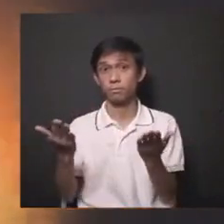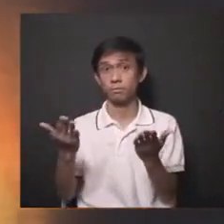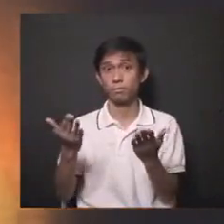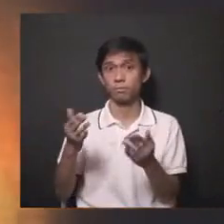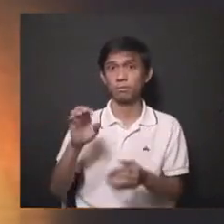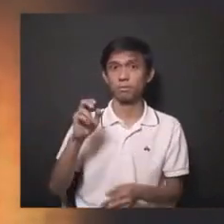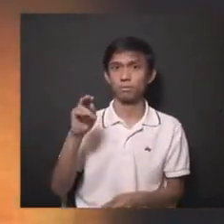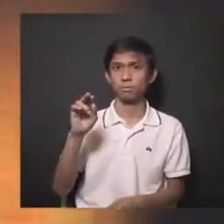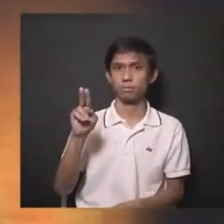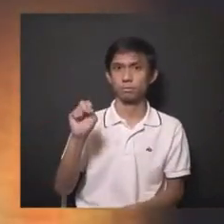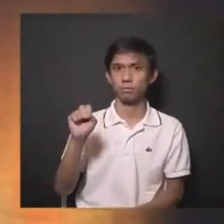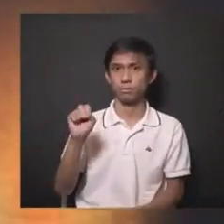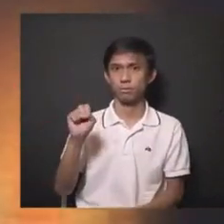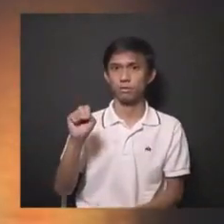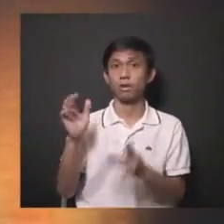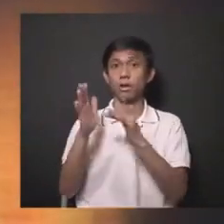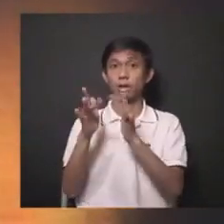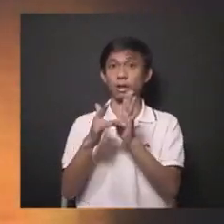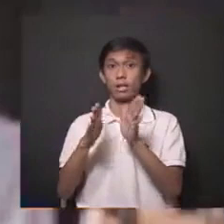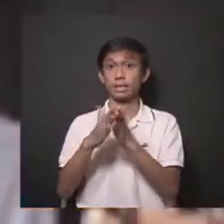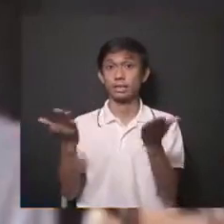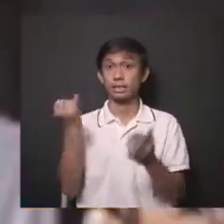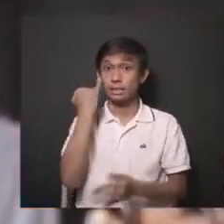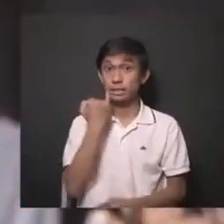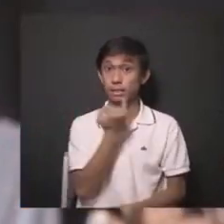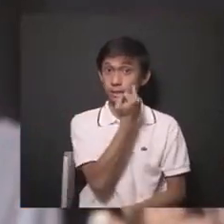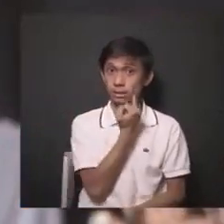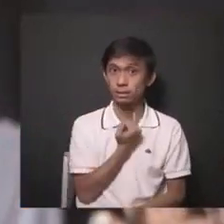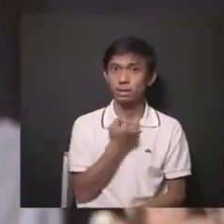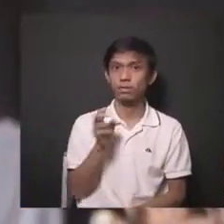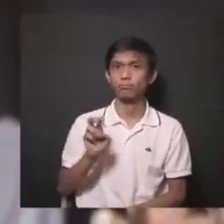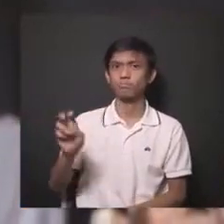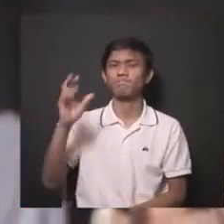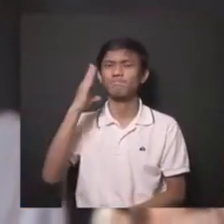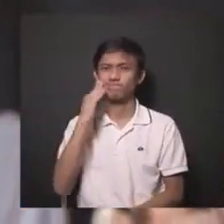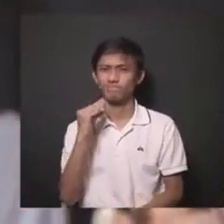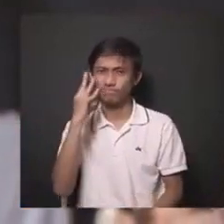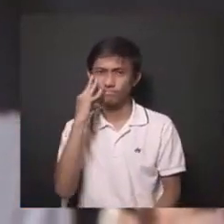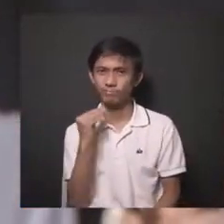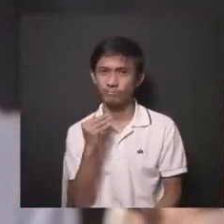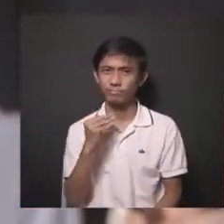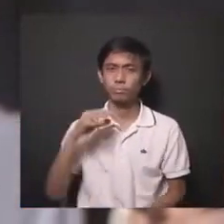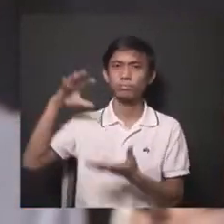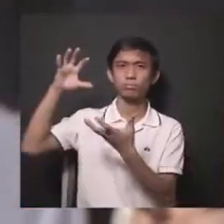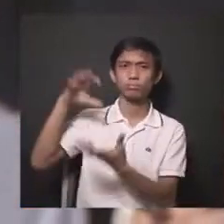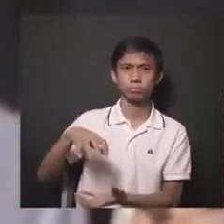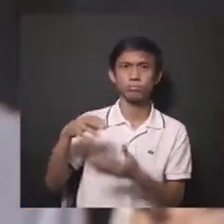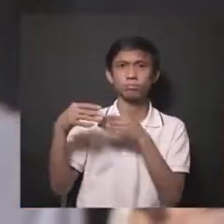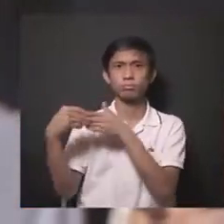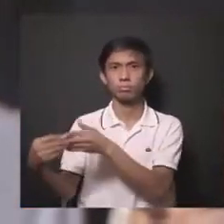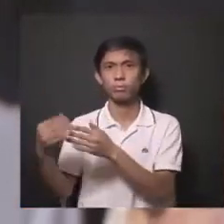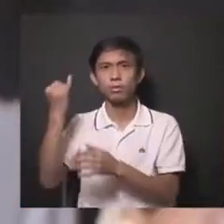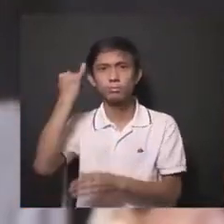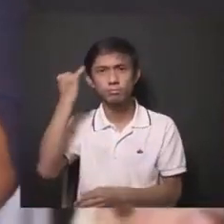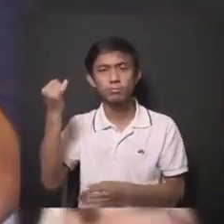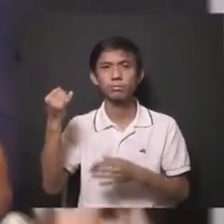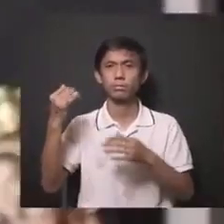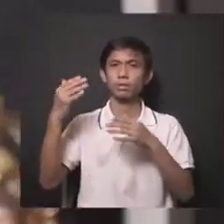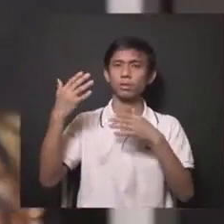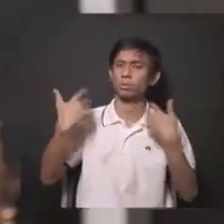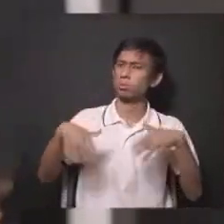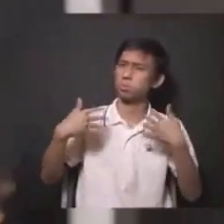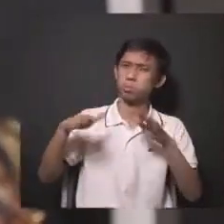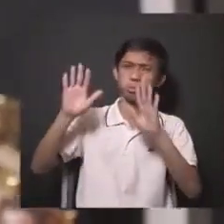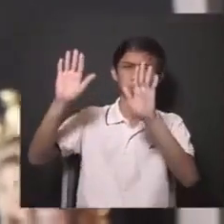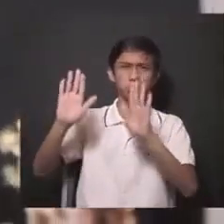the Israelites enjoyed abundance through the leadership of Joseph. It was amazing. Joseph was an amazing leader. But then